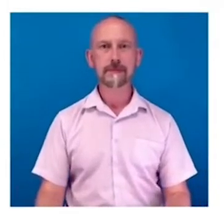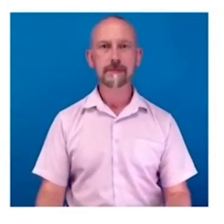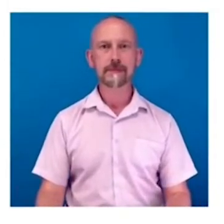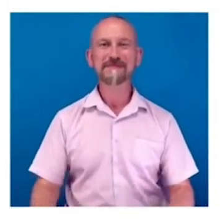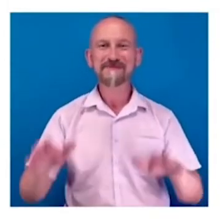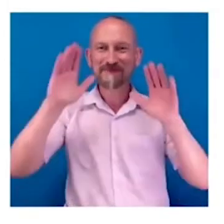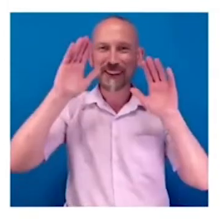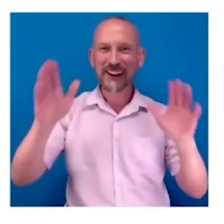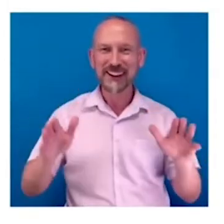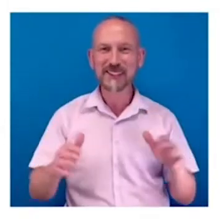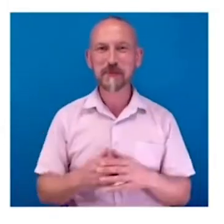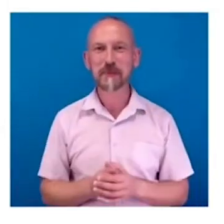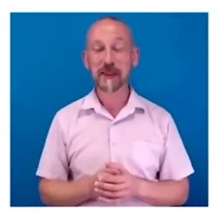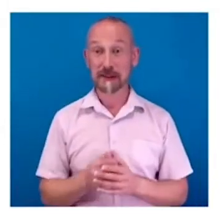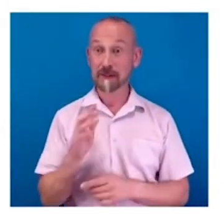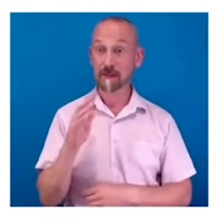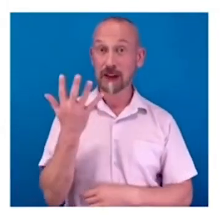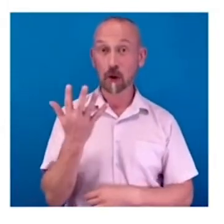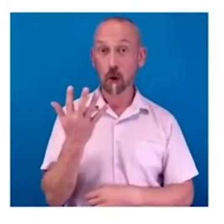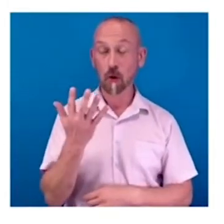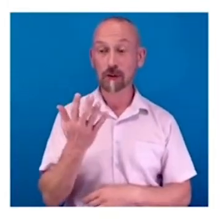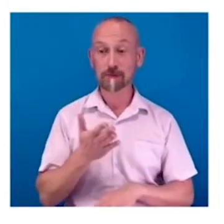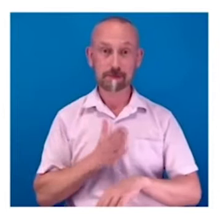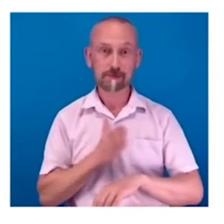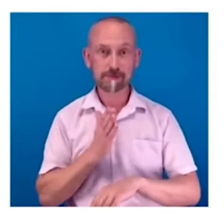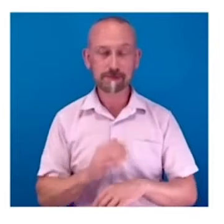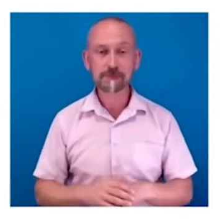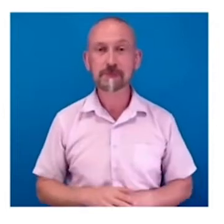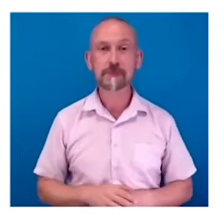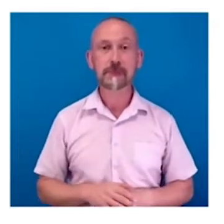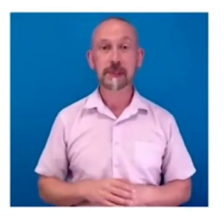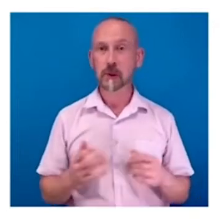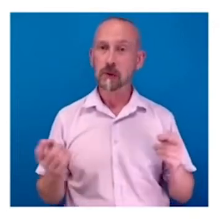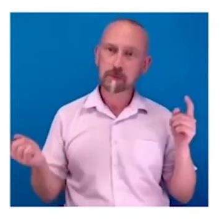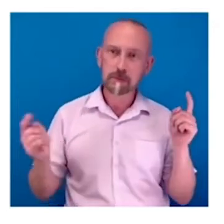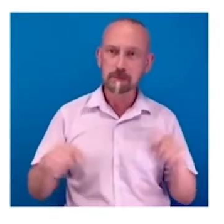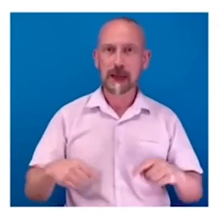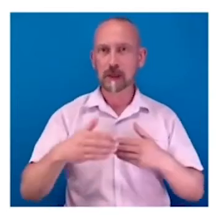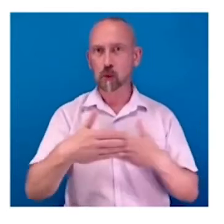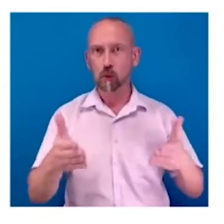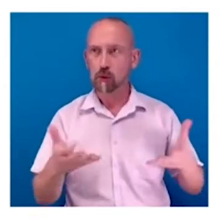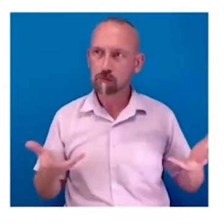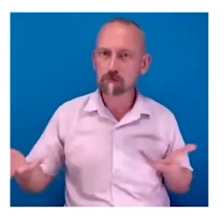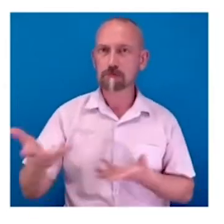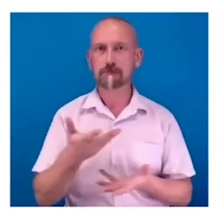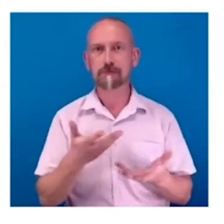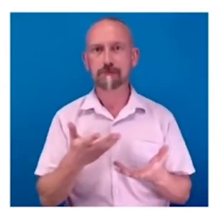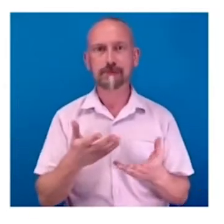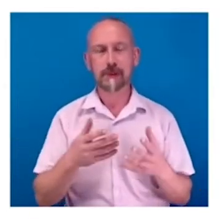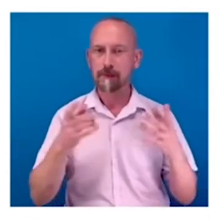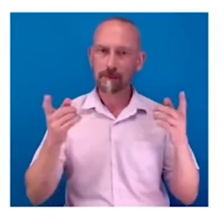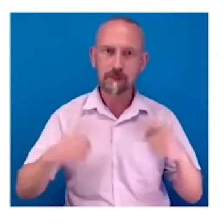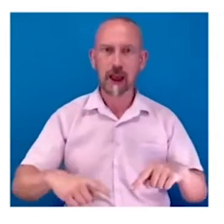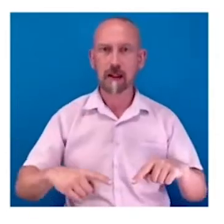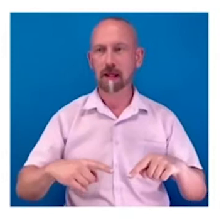Hi everyone, it's 5 o'clock, back into the main studio, main stage for our final couple of